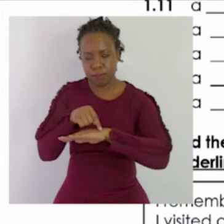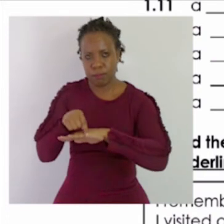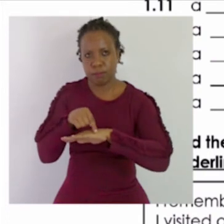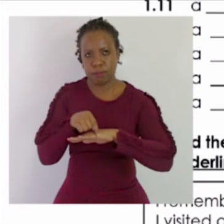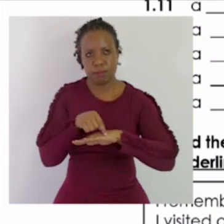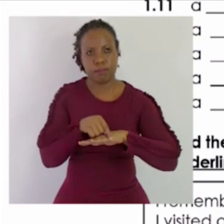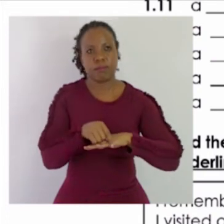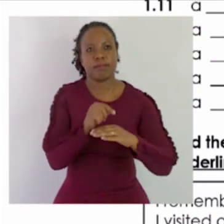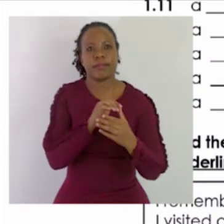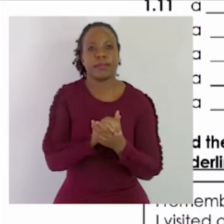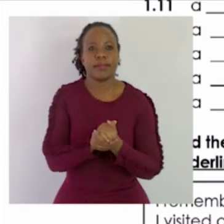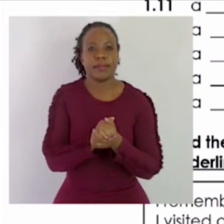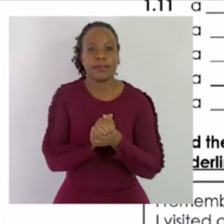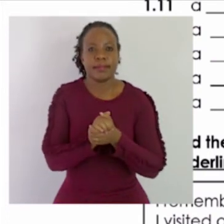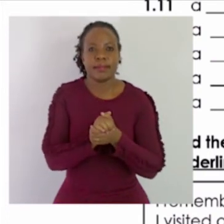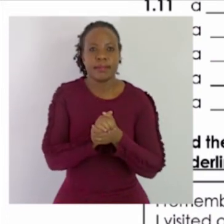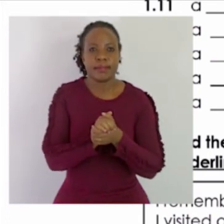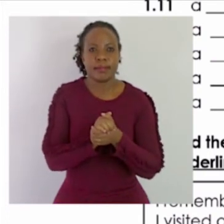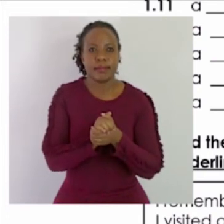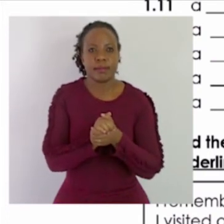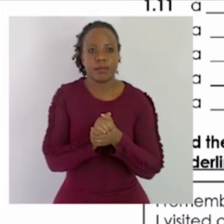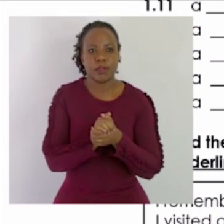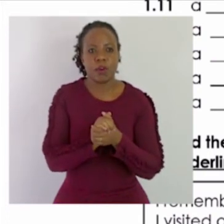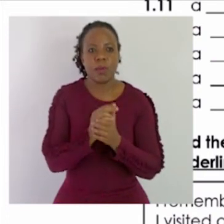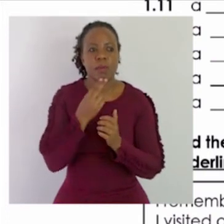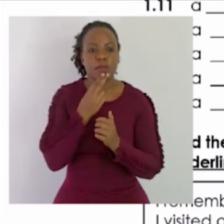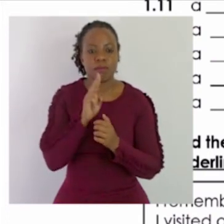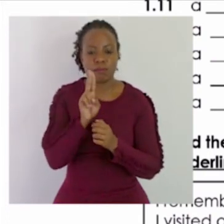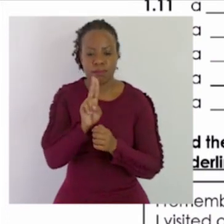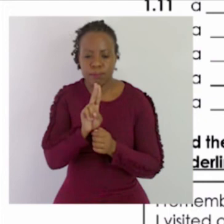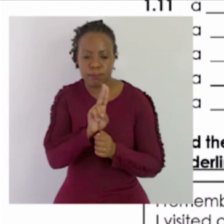the collective nouns, or you highlight if you have a highlighter.